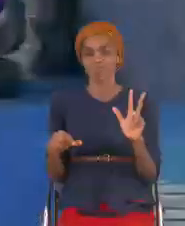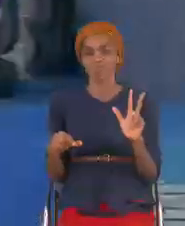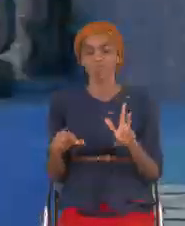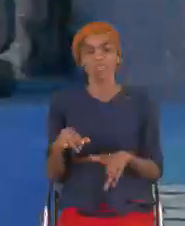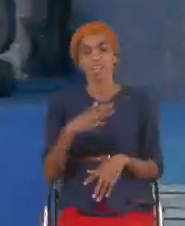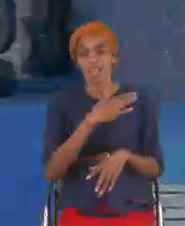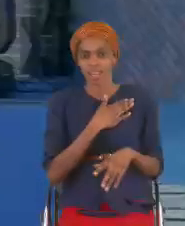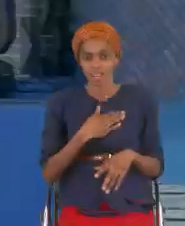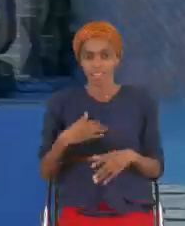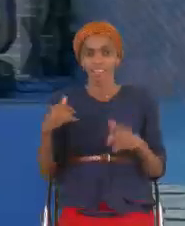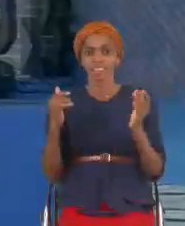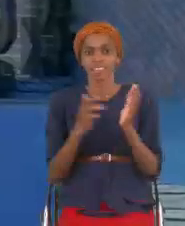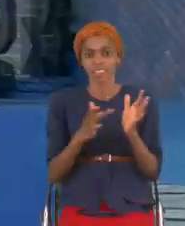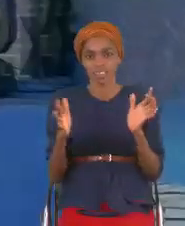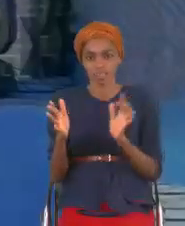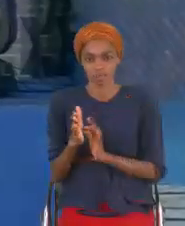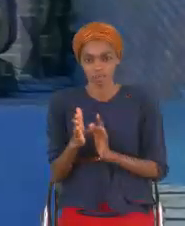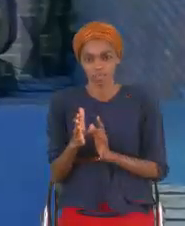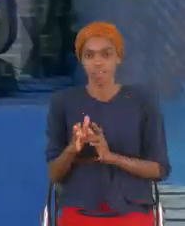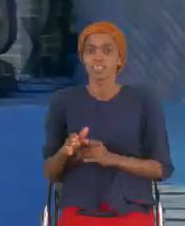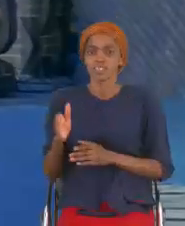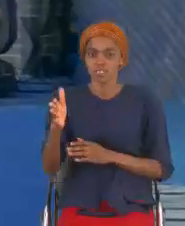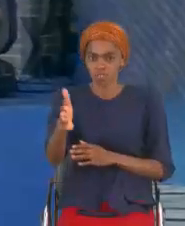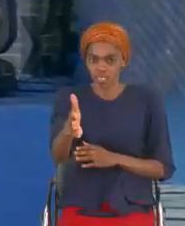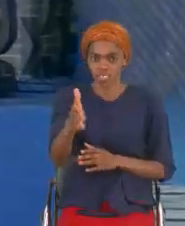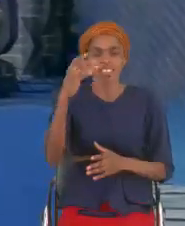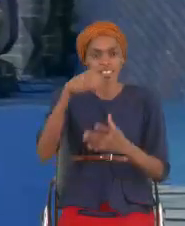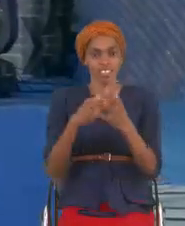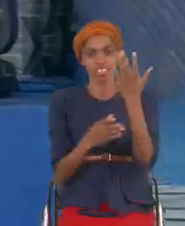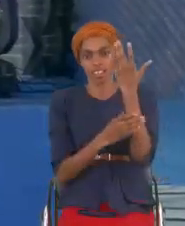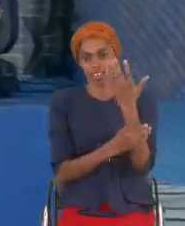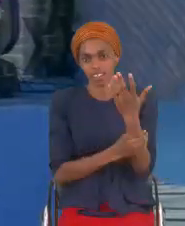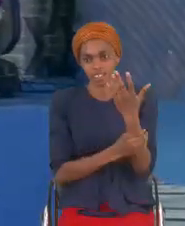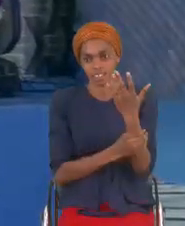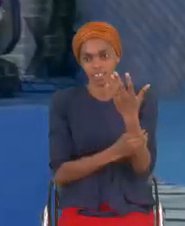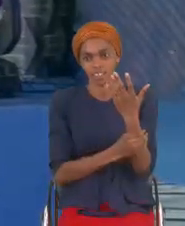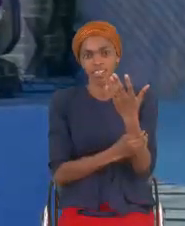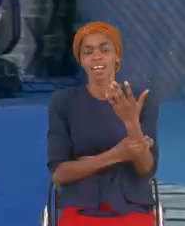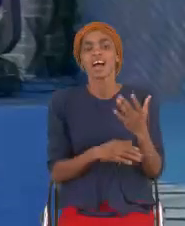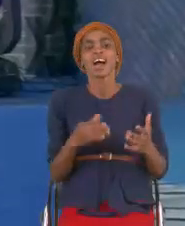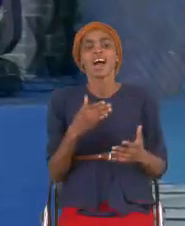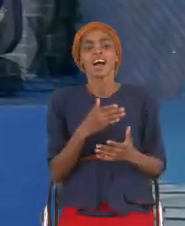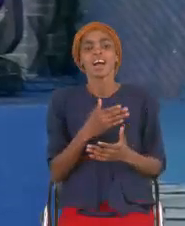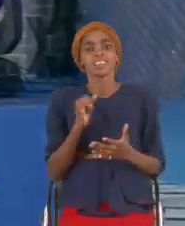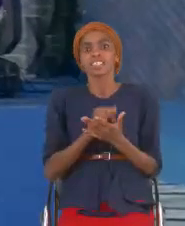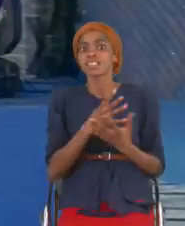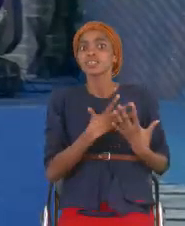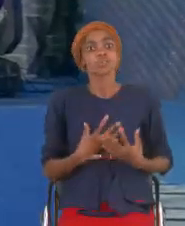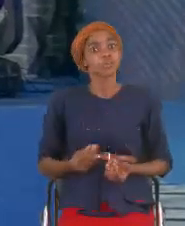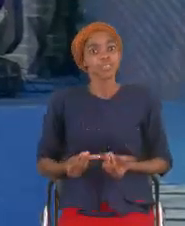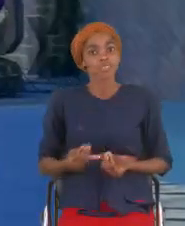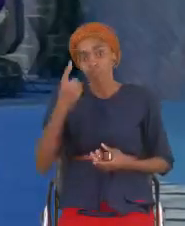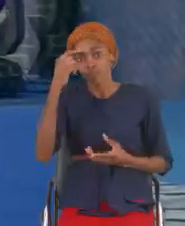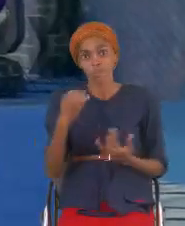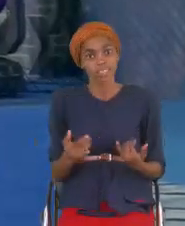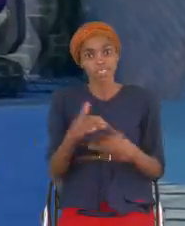and Jesus put forth his hand and touched him. That's the solution. For you